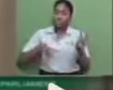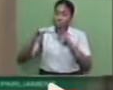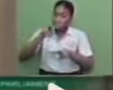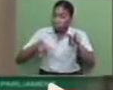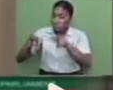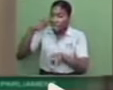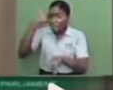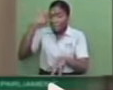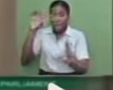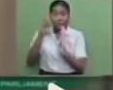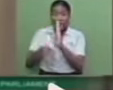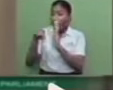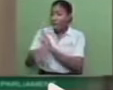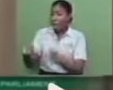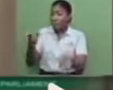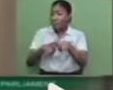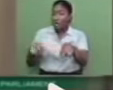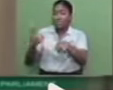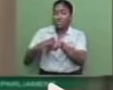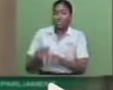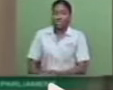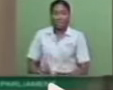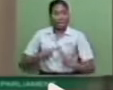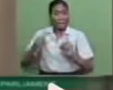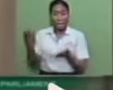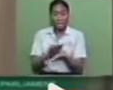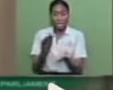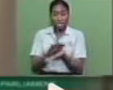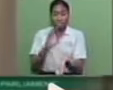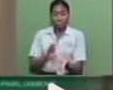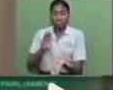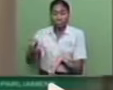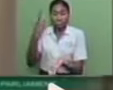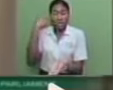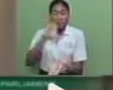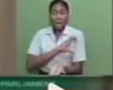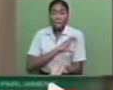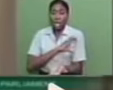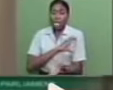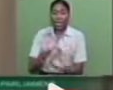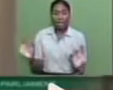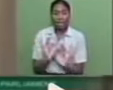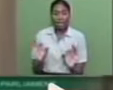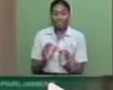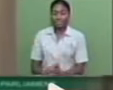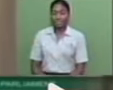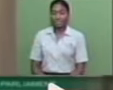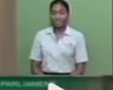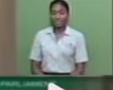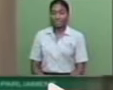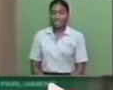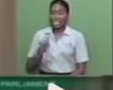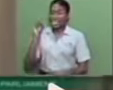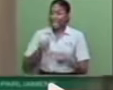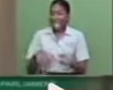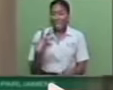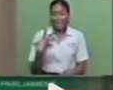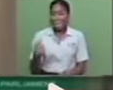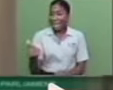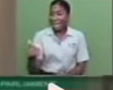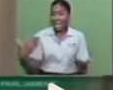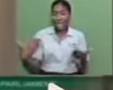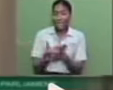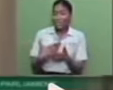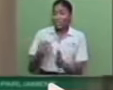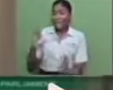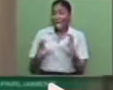So, 0 allocation means that for fiscal 2021, they cannot buy any new vehicles. They